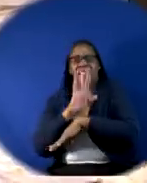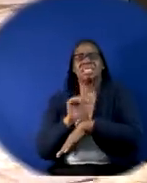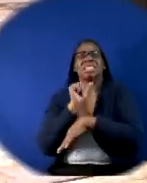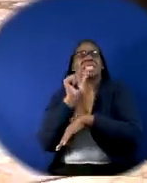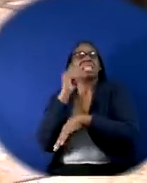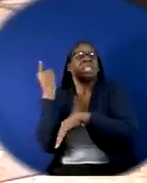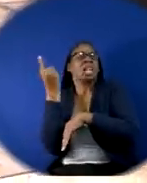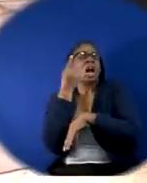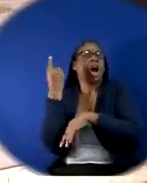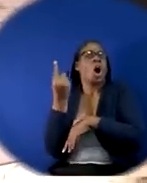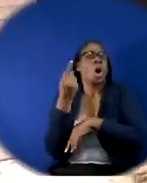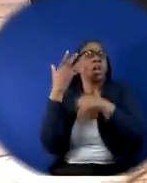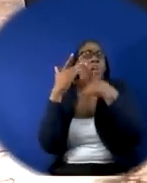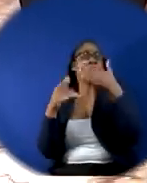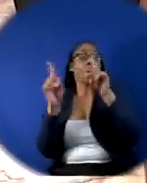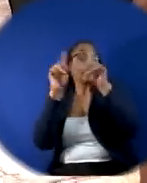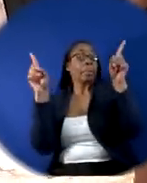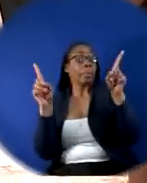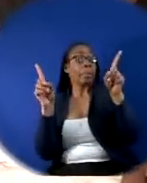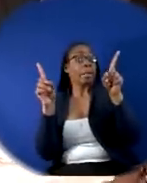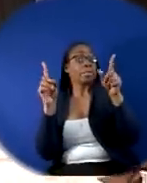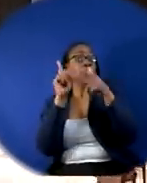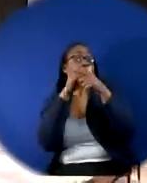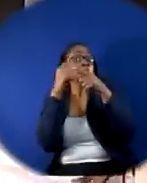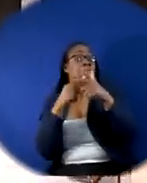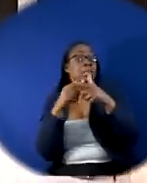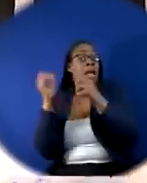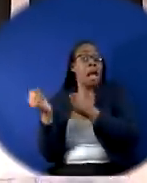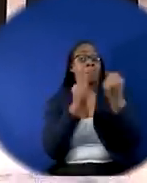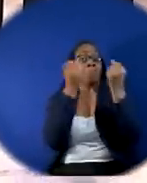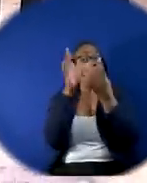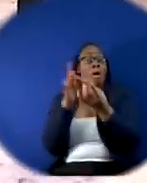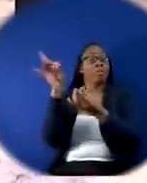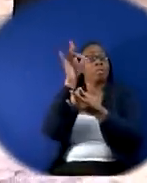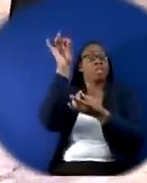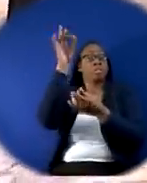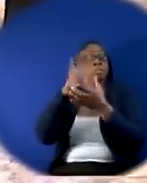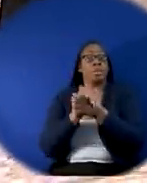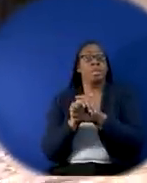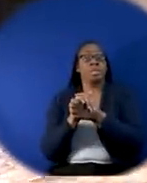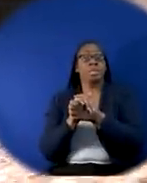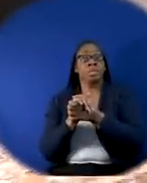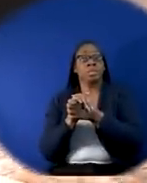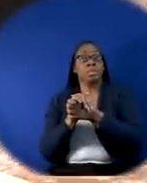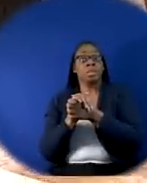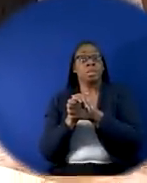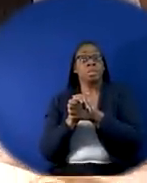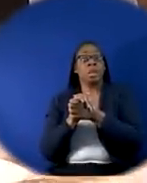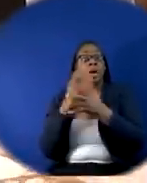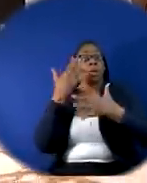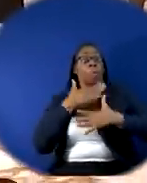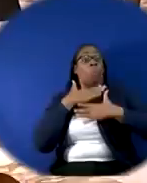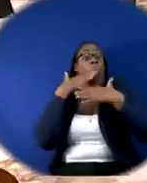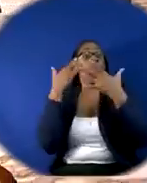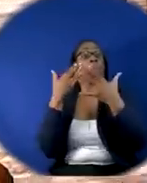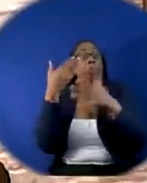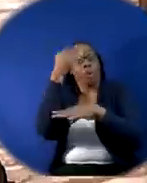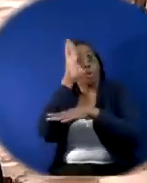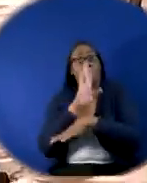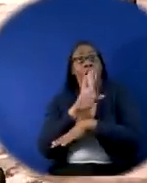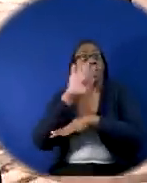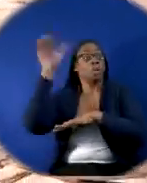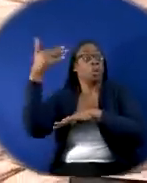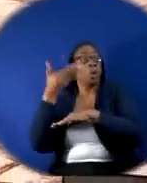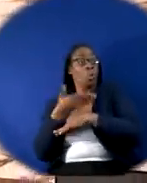the power of your blood, but then by the power of your spirit. Oh, wind of God, breath of God, you are welcome in